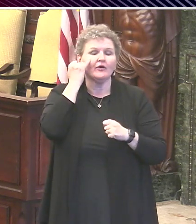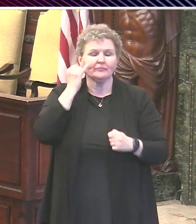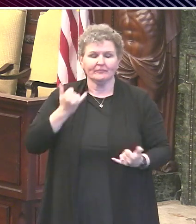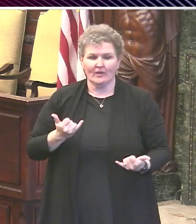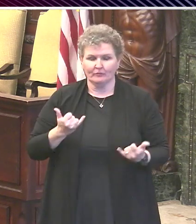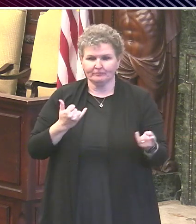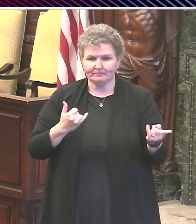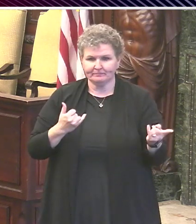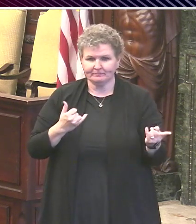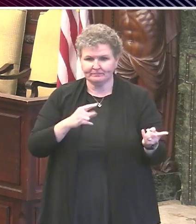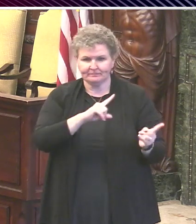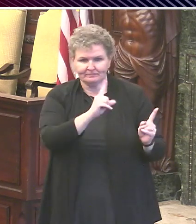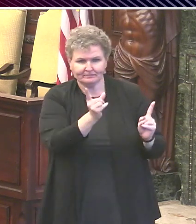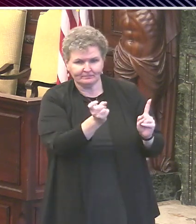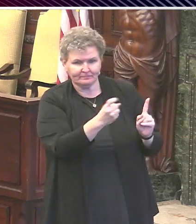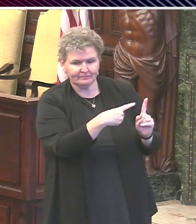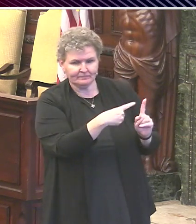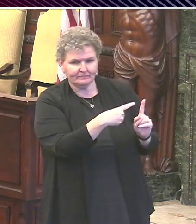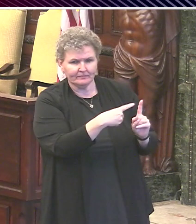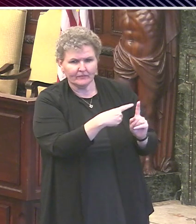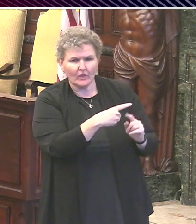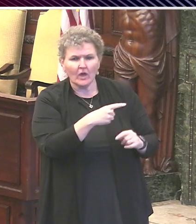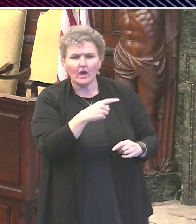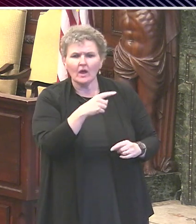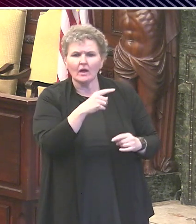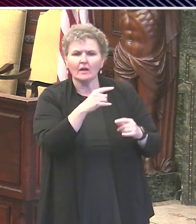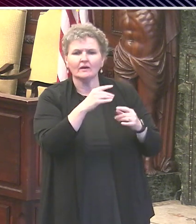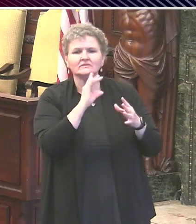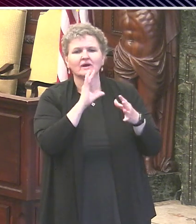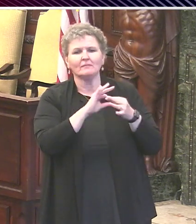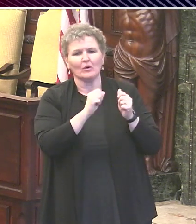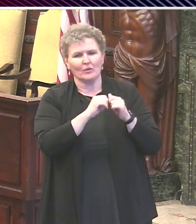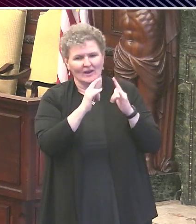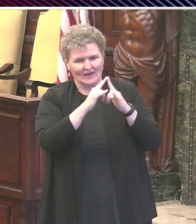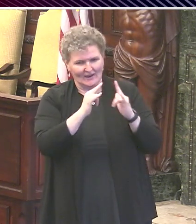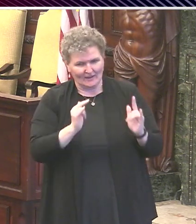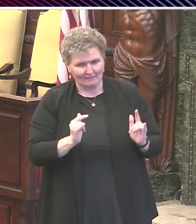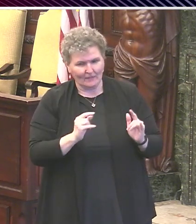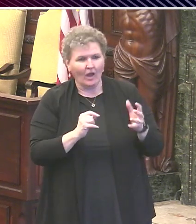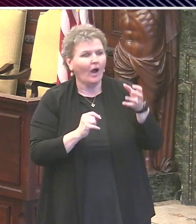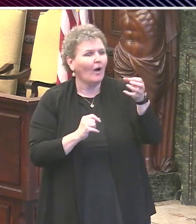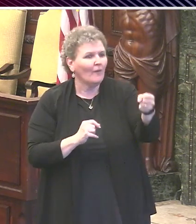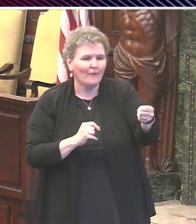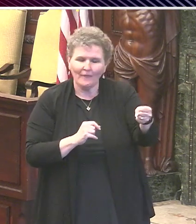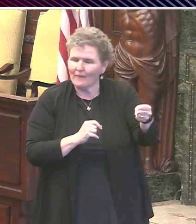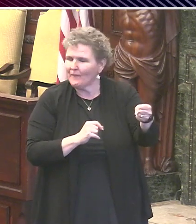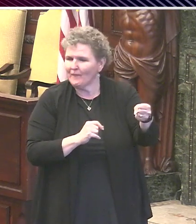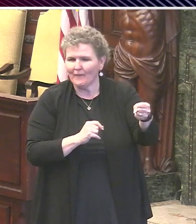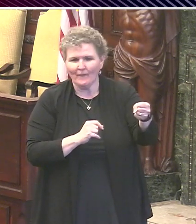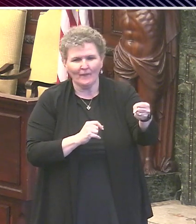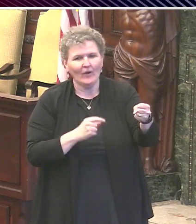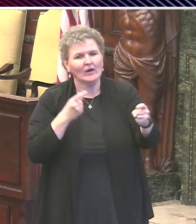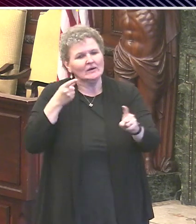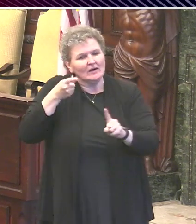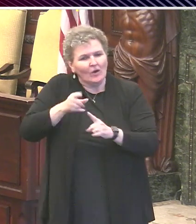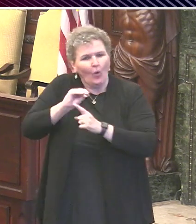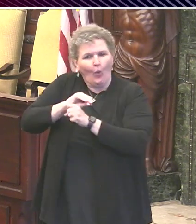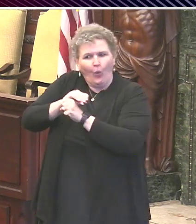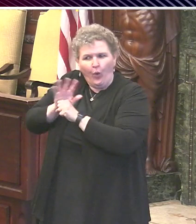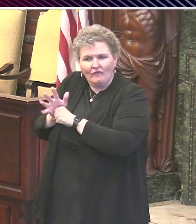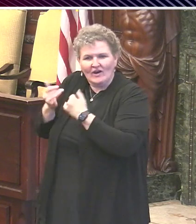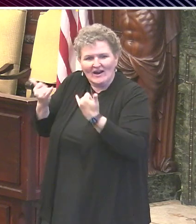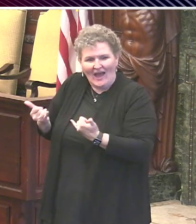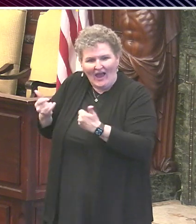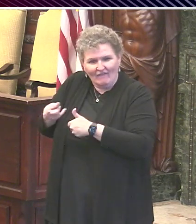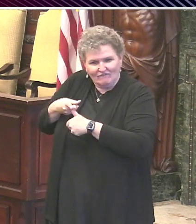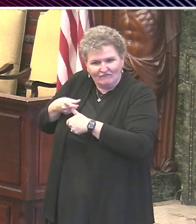Hi, this is about the encampment. Do you want this now or do you want to wait? We're going to go finish up our COVID questions, but we'll come back to you, Al.